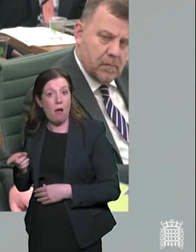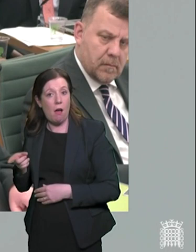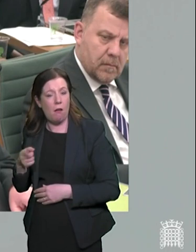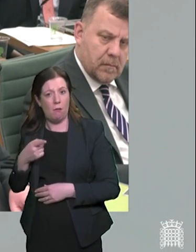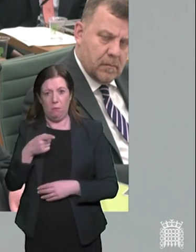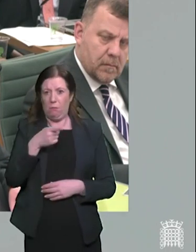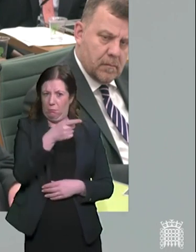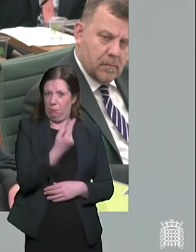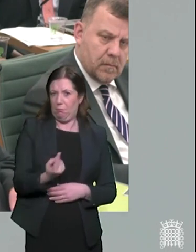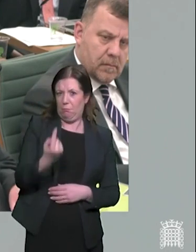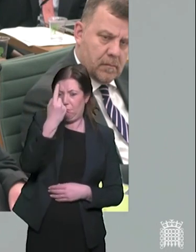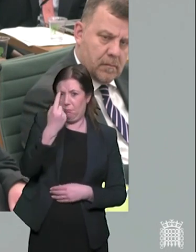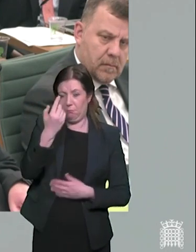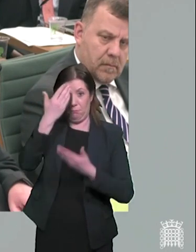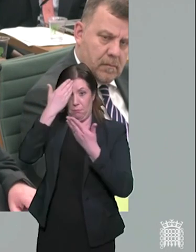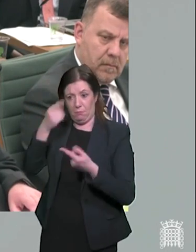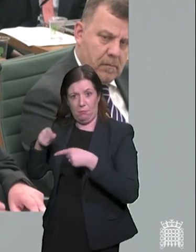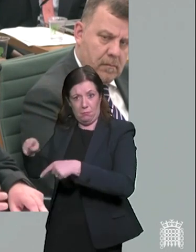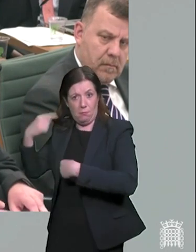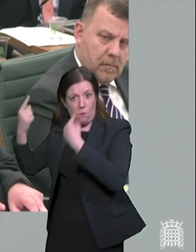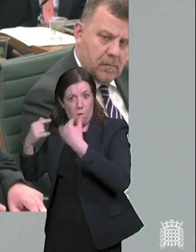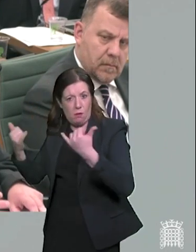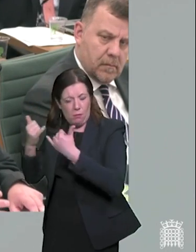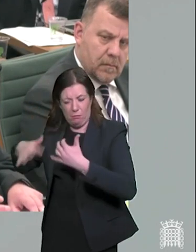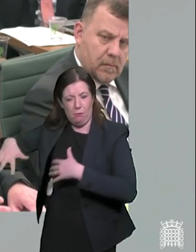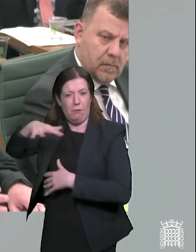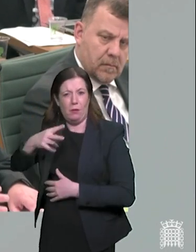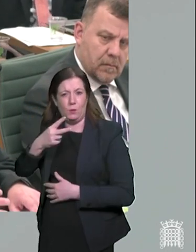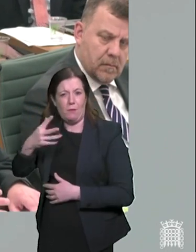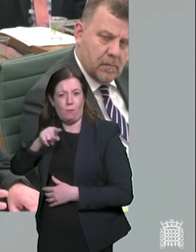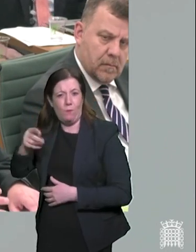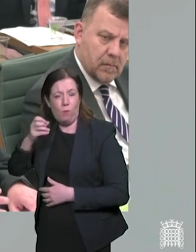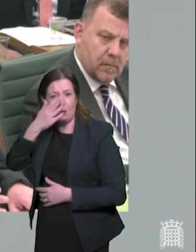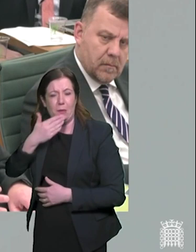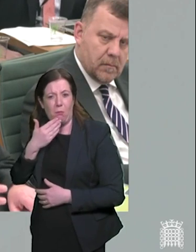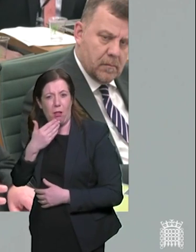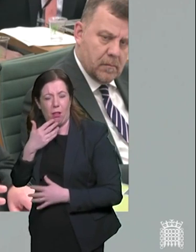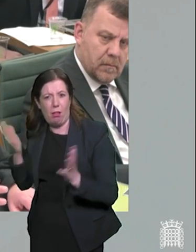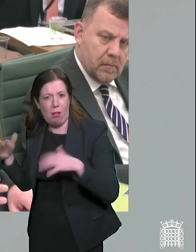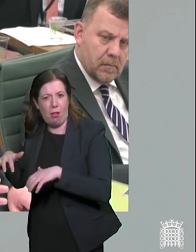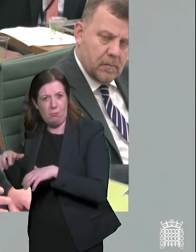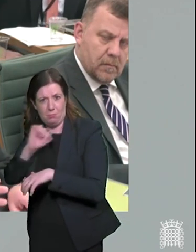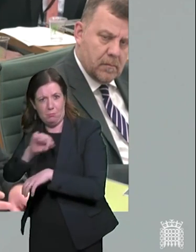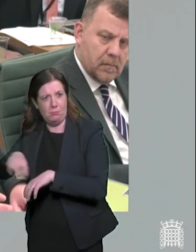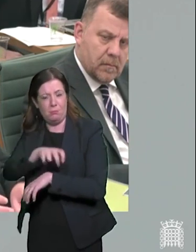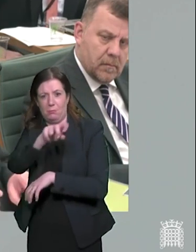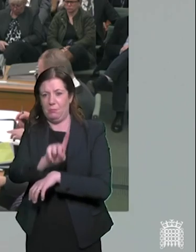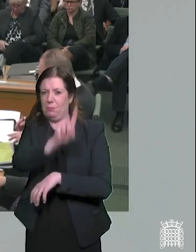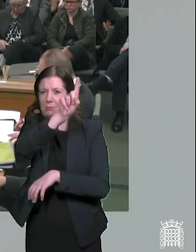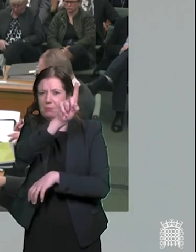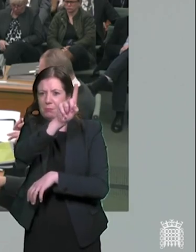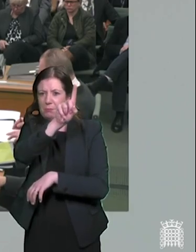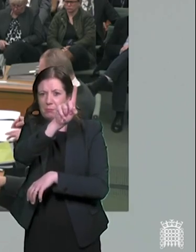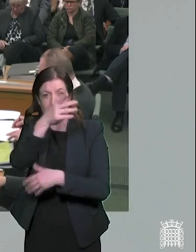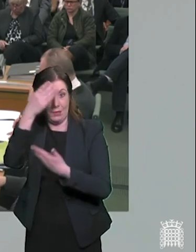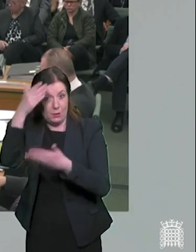or hear the noise of a gathering of about 25 to 40 people taking place in the vestibule room, when you were going to your flat? If we